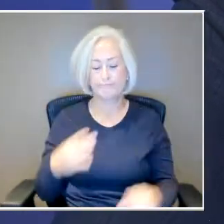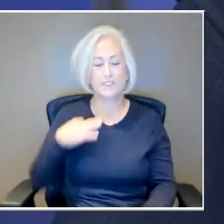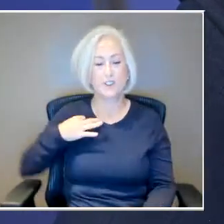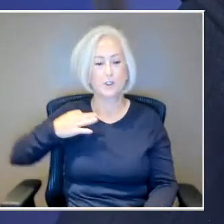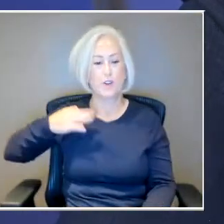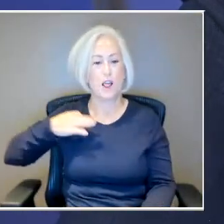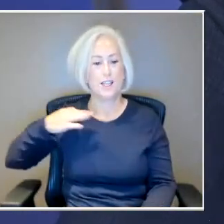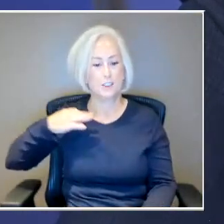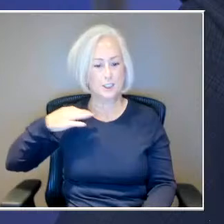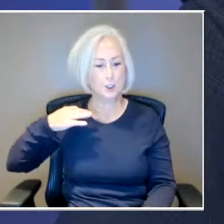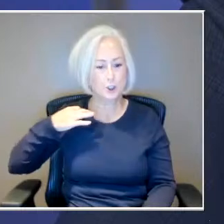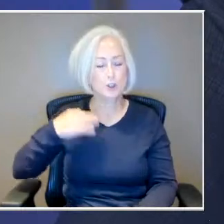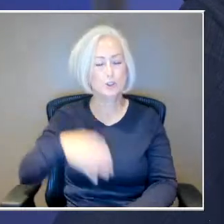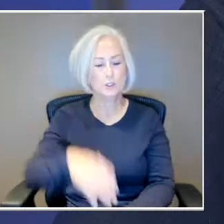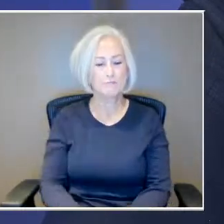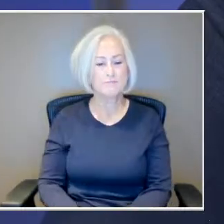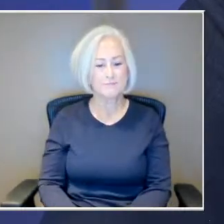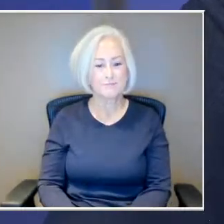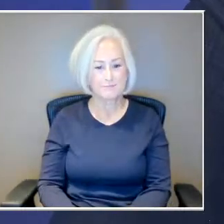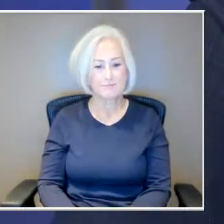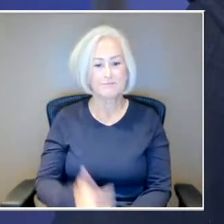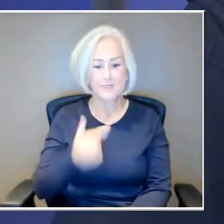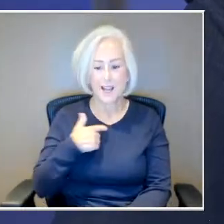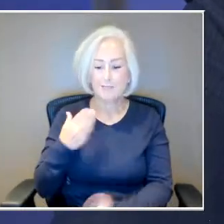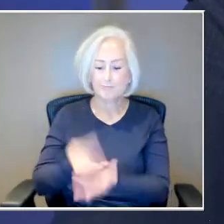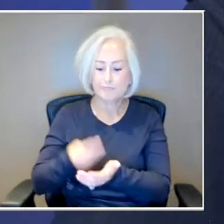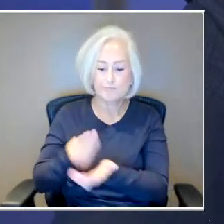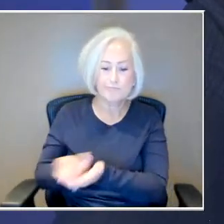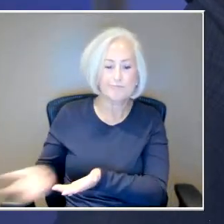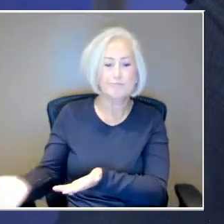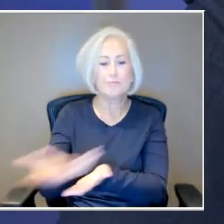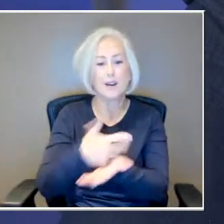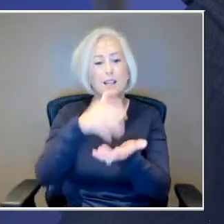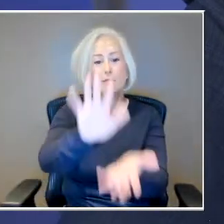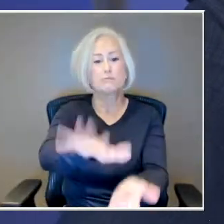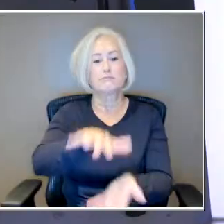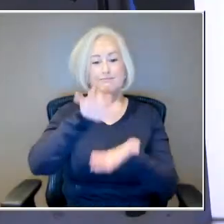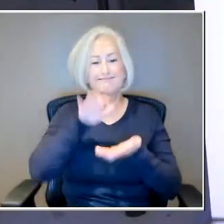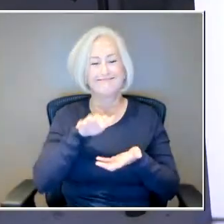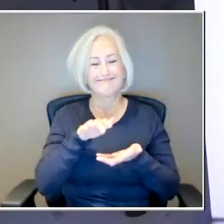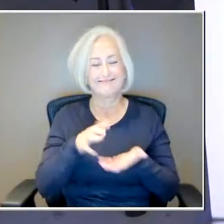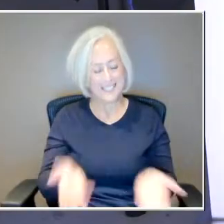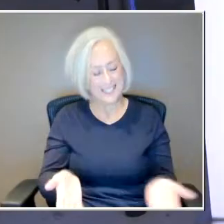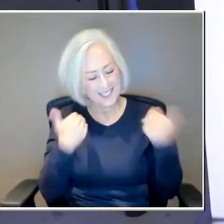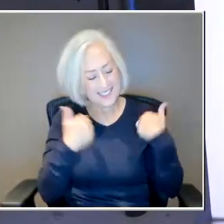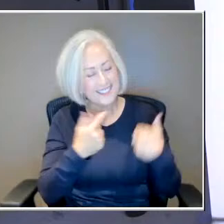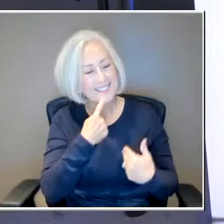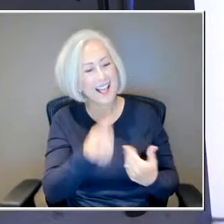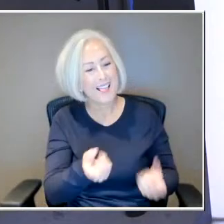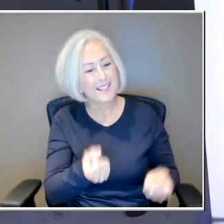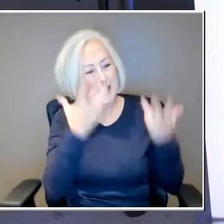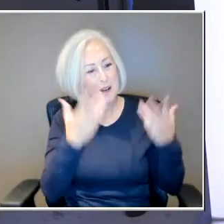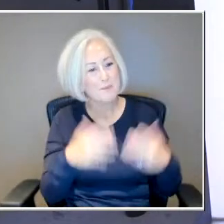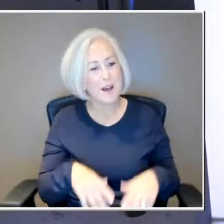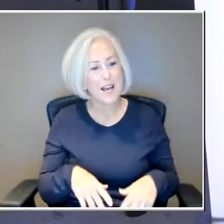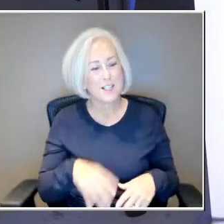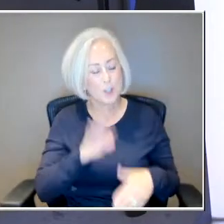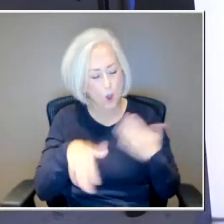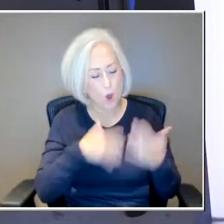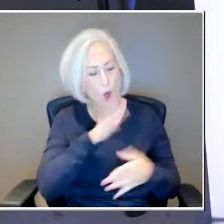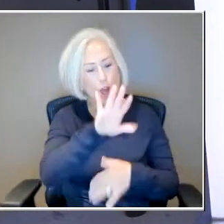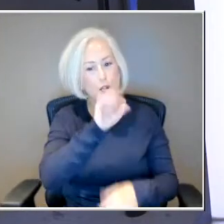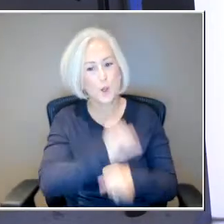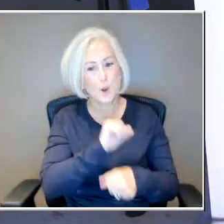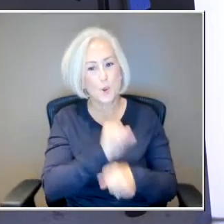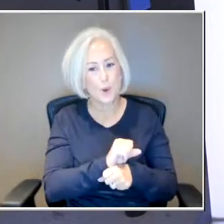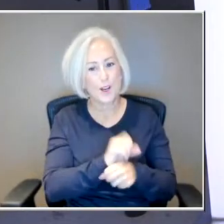I raised money here locally. Oh, don't be shy. Tell us how much you've raised. Tell us about all the work you've done, because it's been a